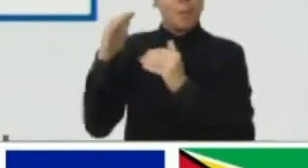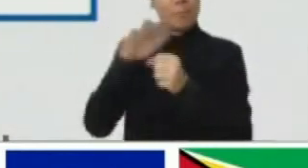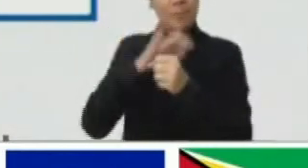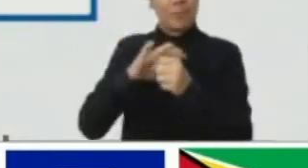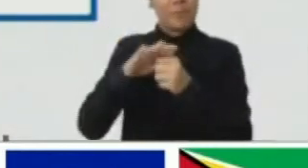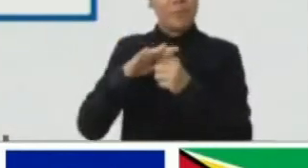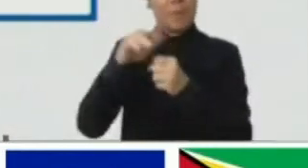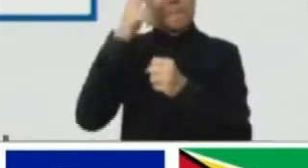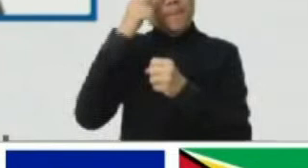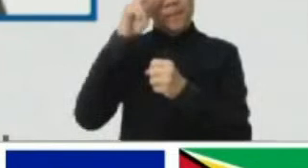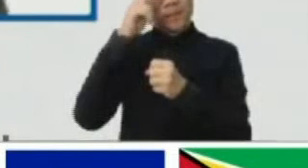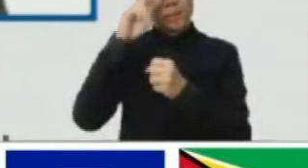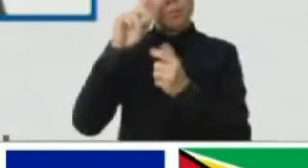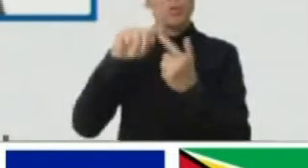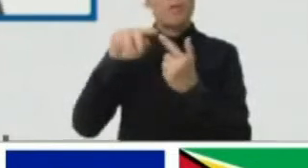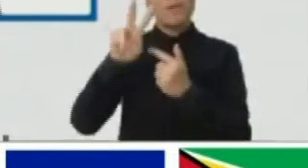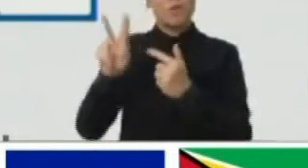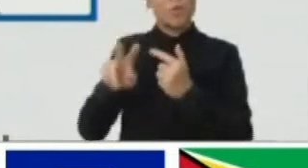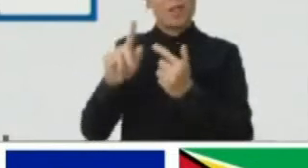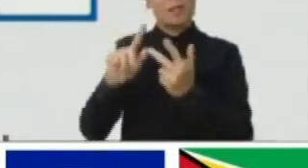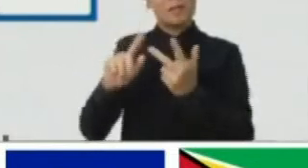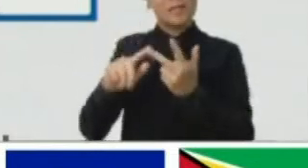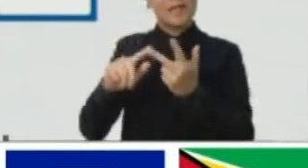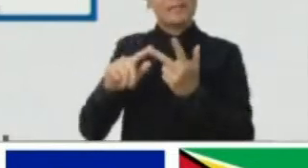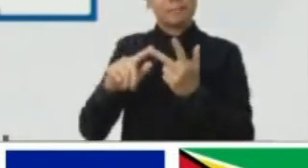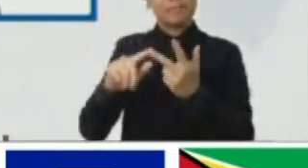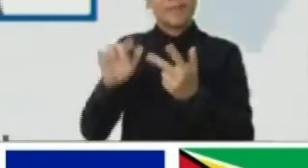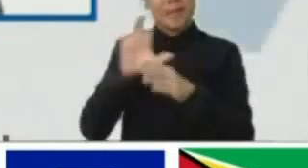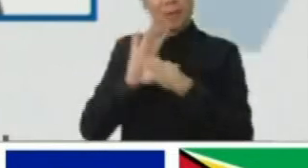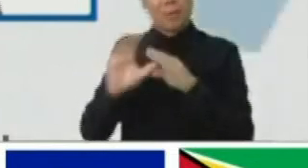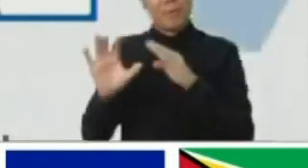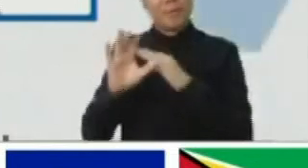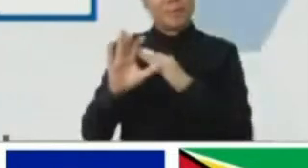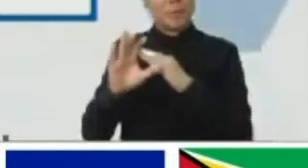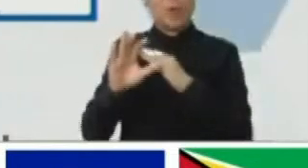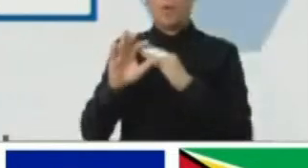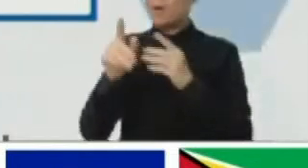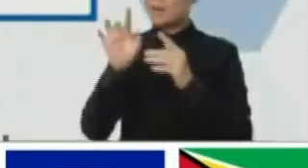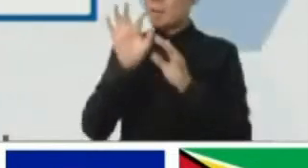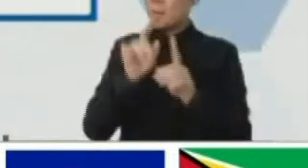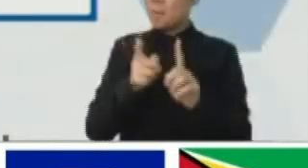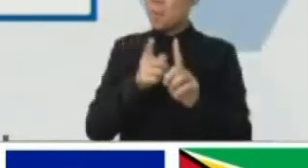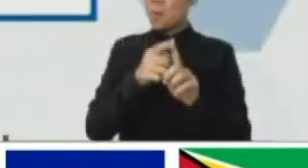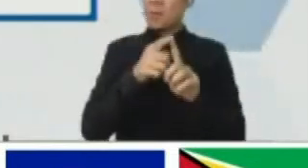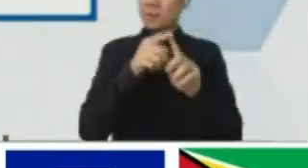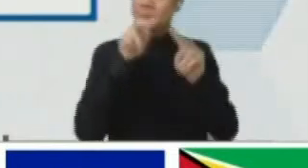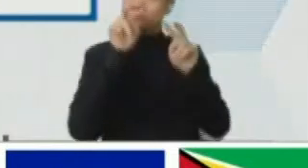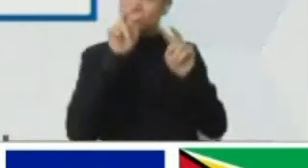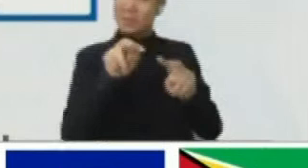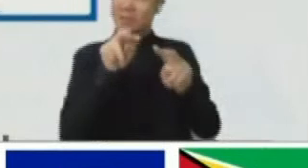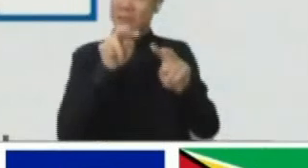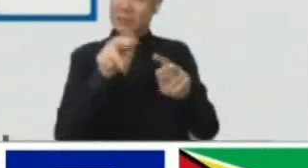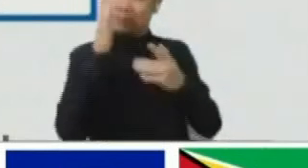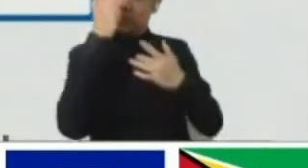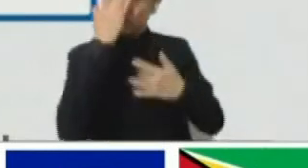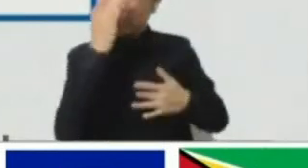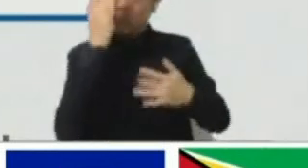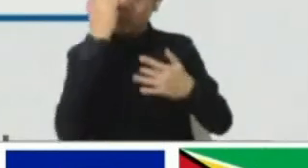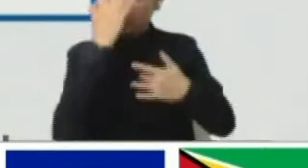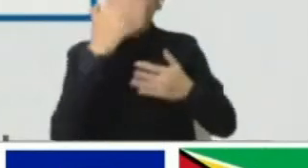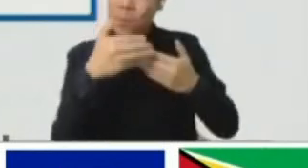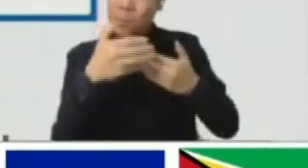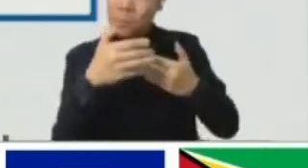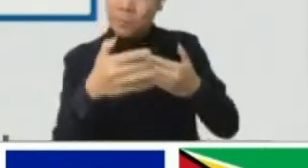Venezuela, underscoring the need to track and manage infections closely as vaccine rollout continues and